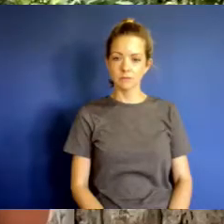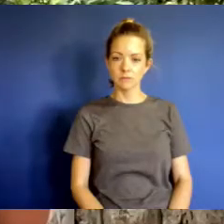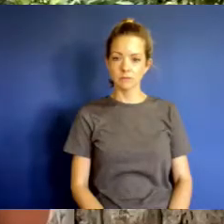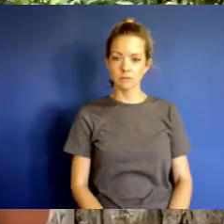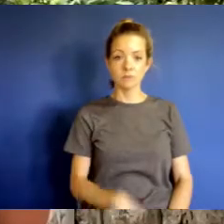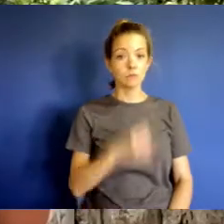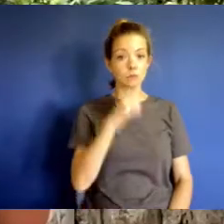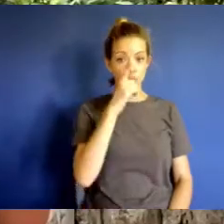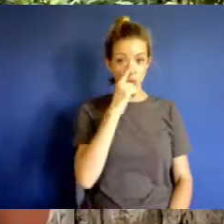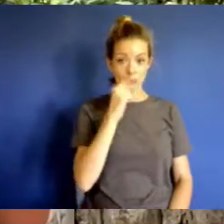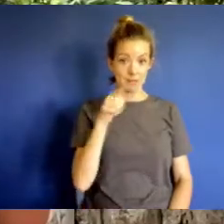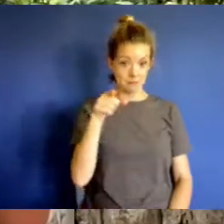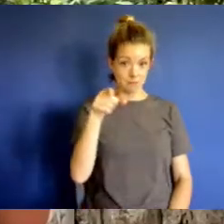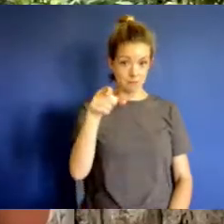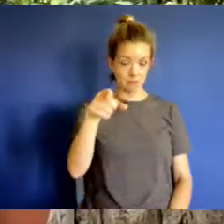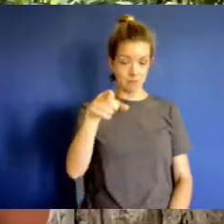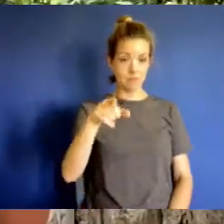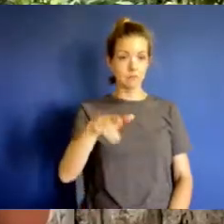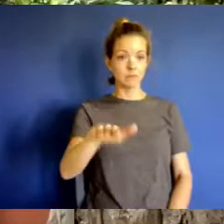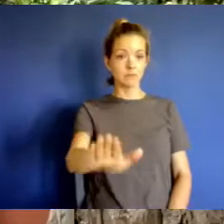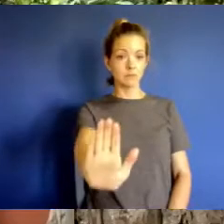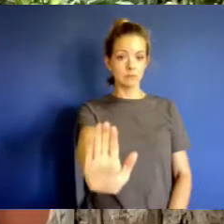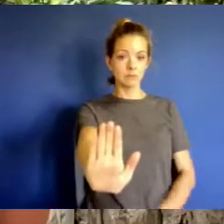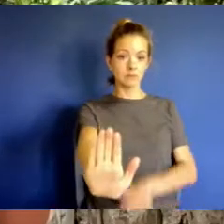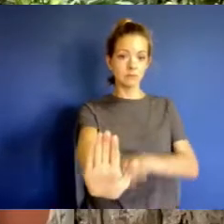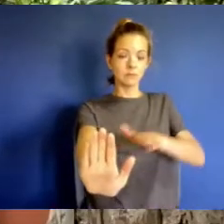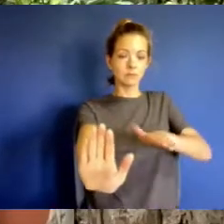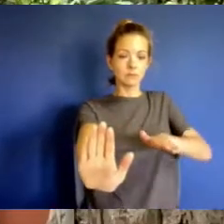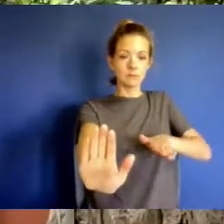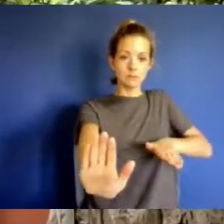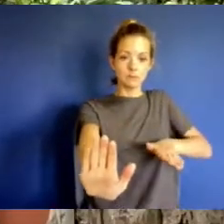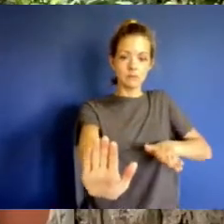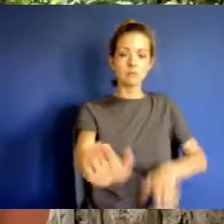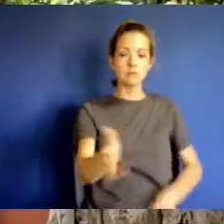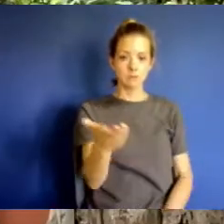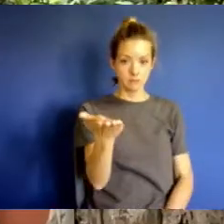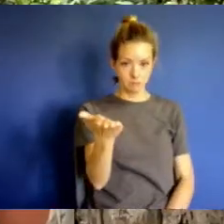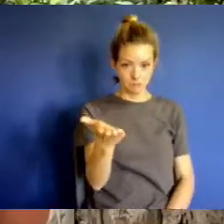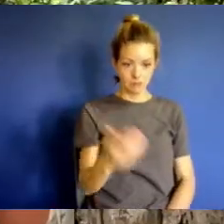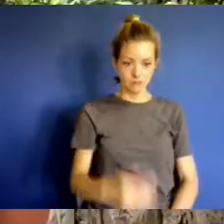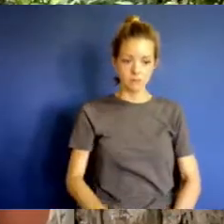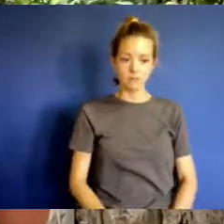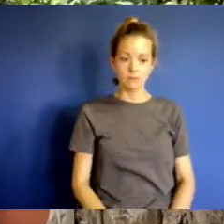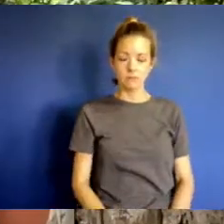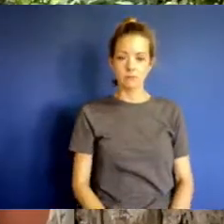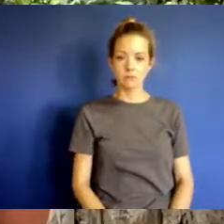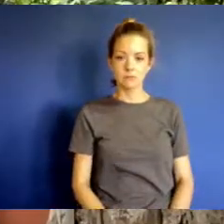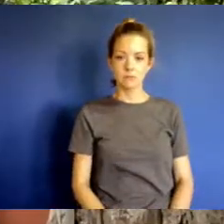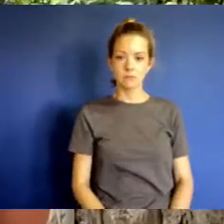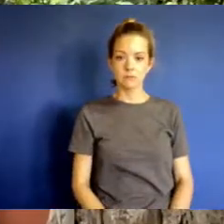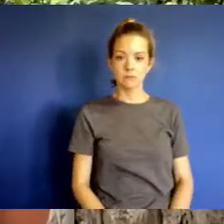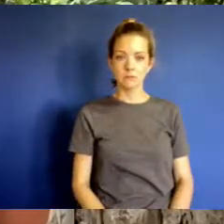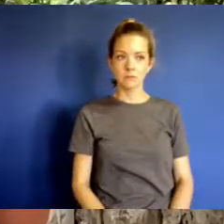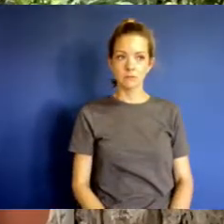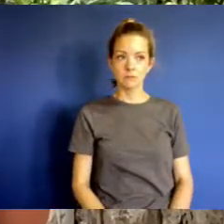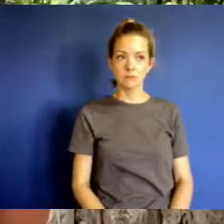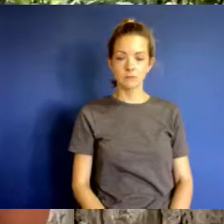Okay, so you have a big stretch. If you want to carry on and steady yourself with the foot, you can.